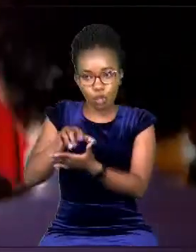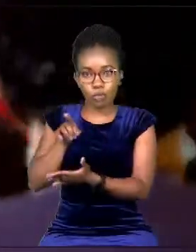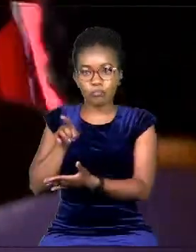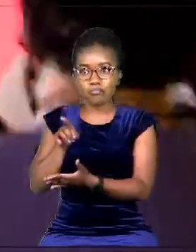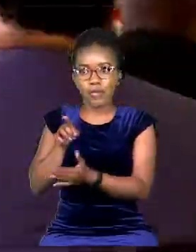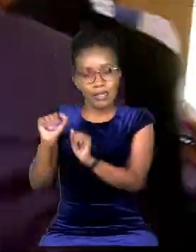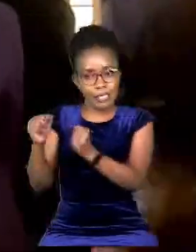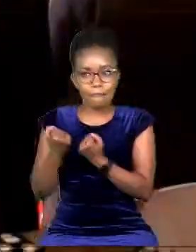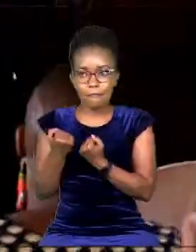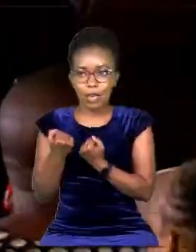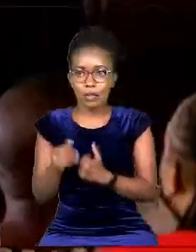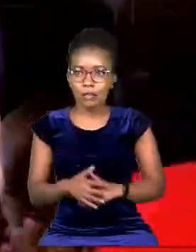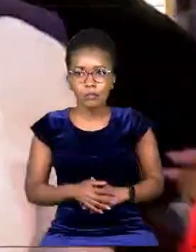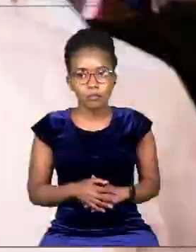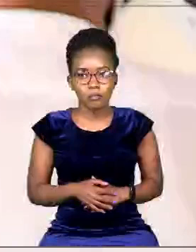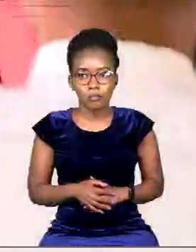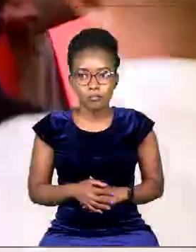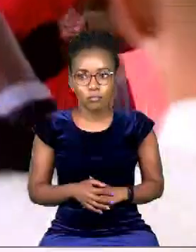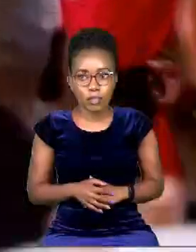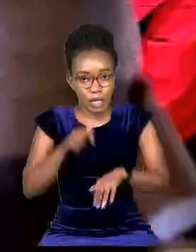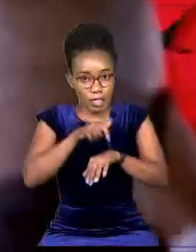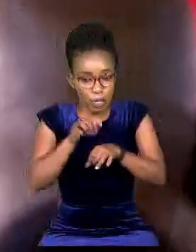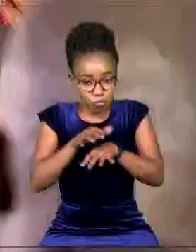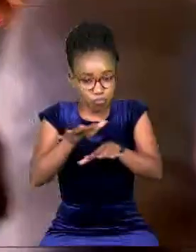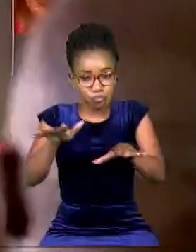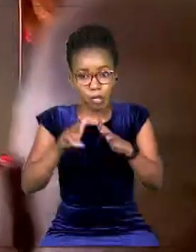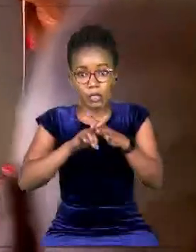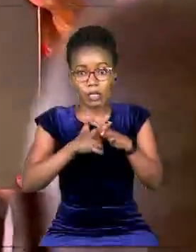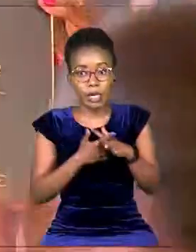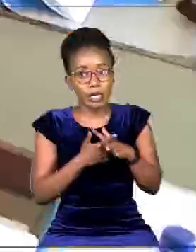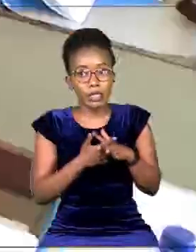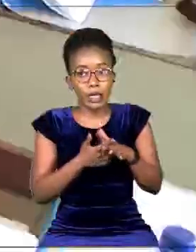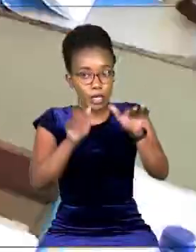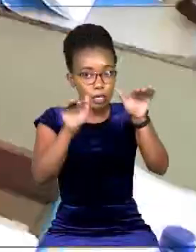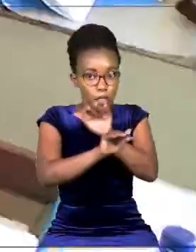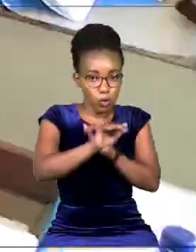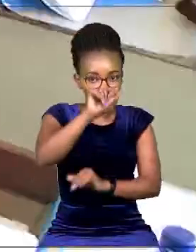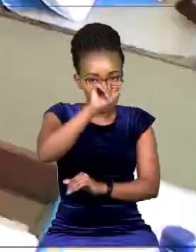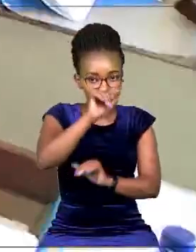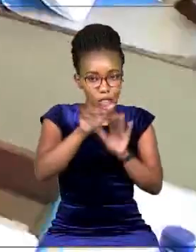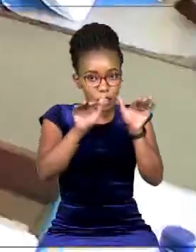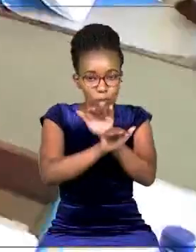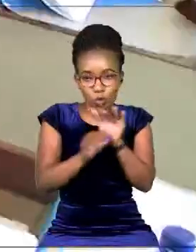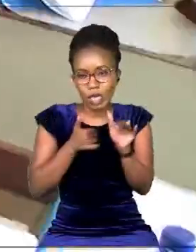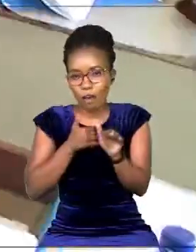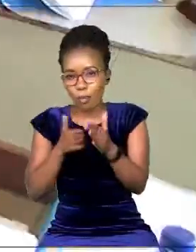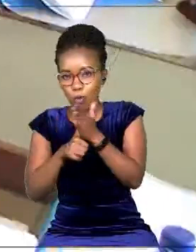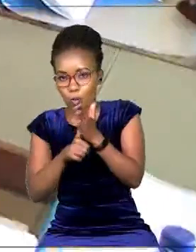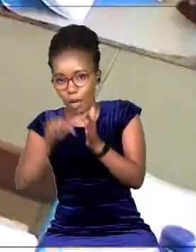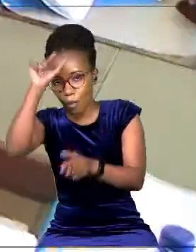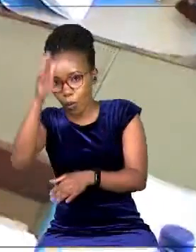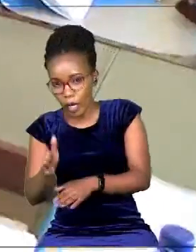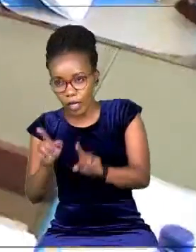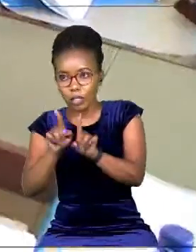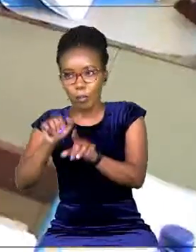haven. Since devolution started, there has been cases of deputies being at loggerheads with their governors, and